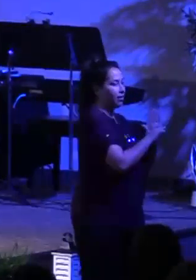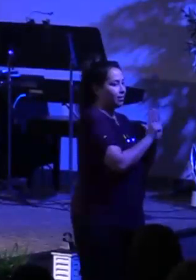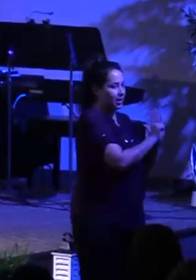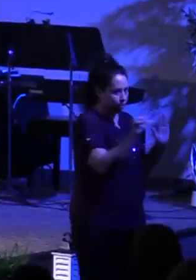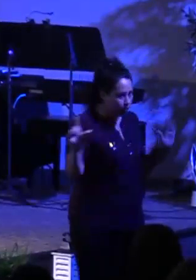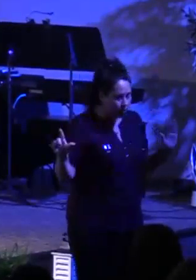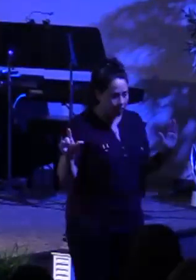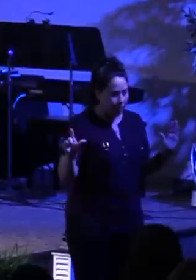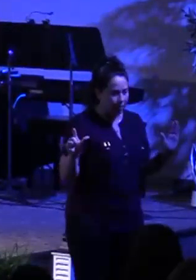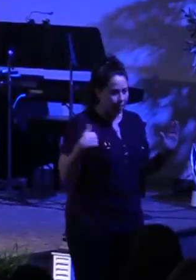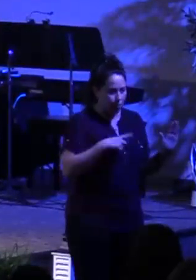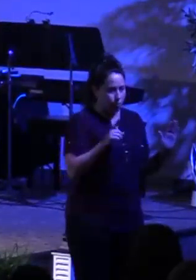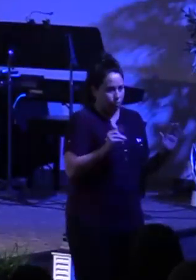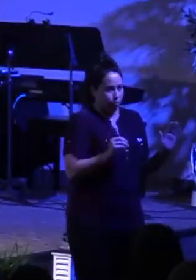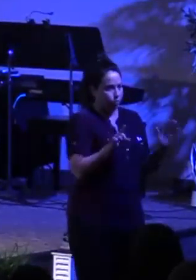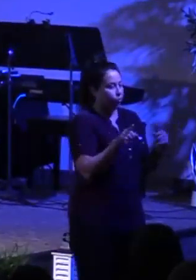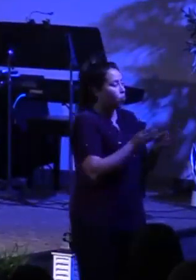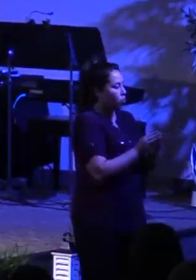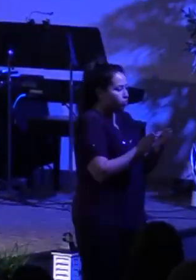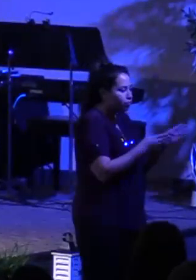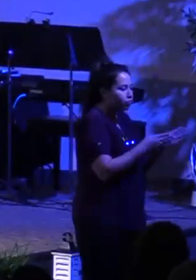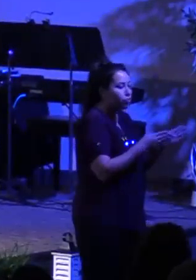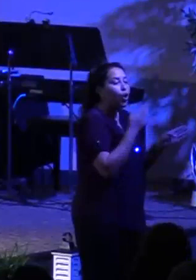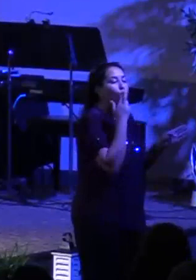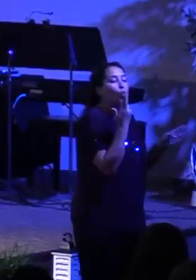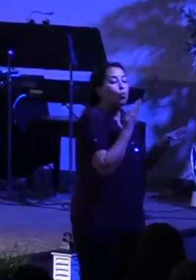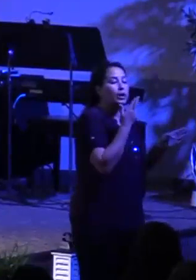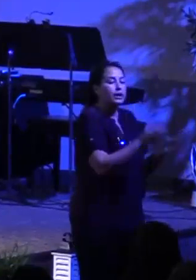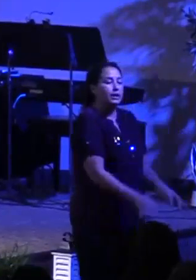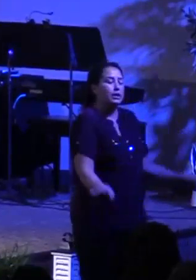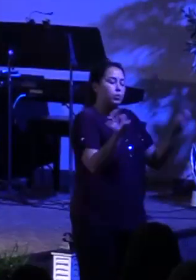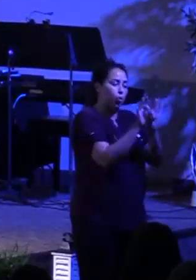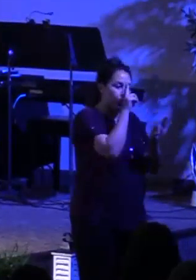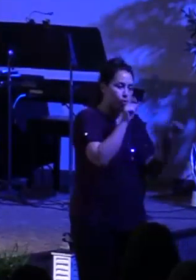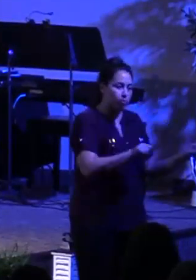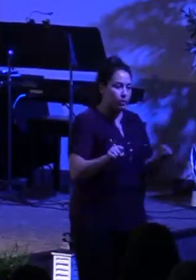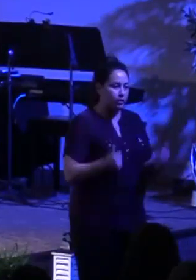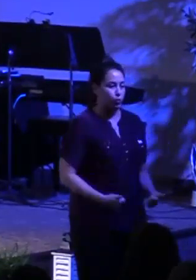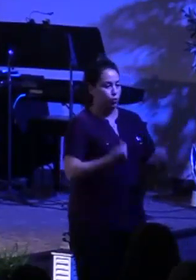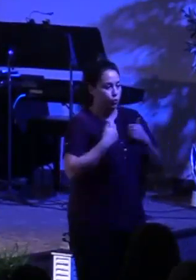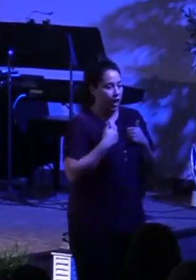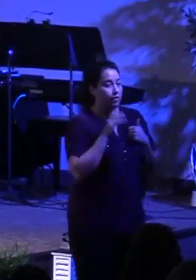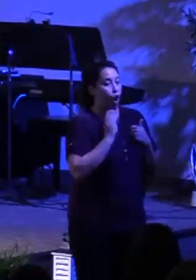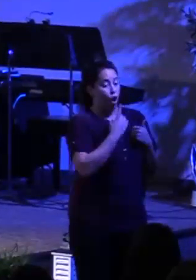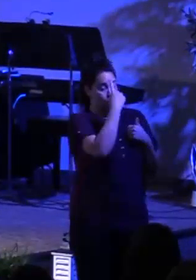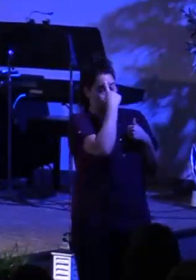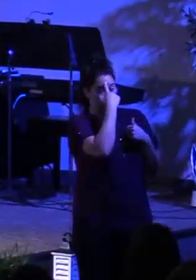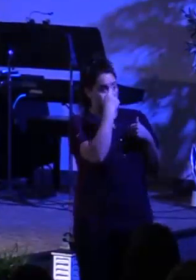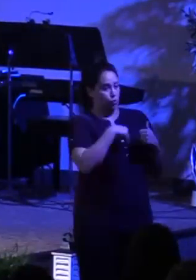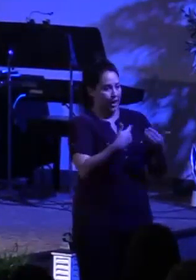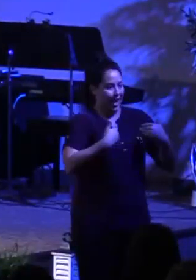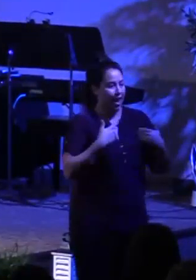right? It's because it's essential for survival. Our brains are given to us to help us survive,